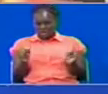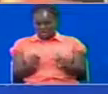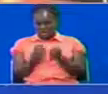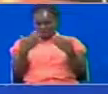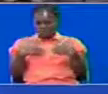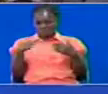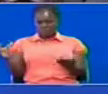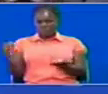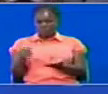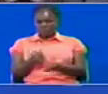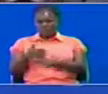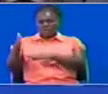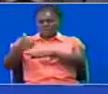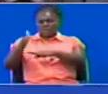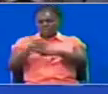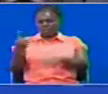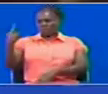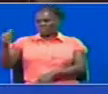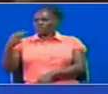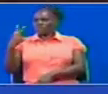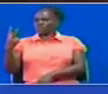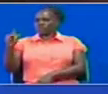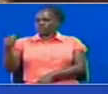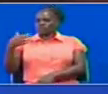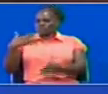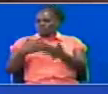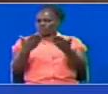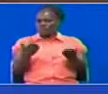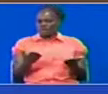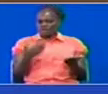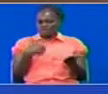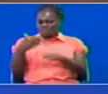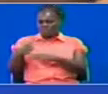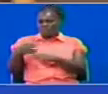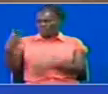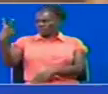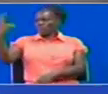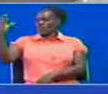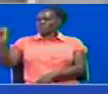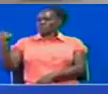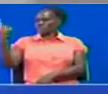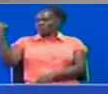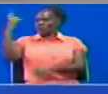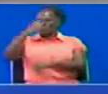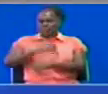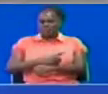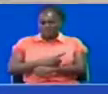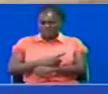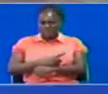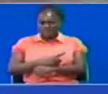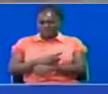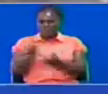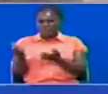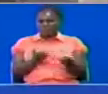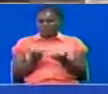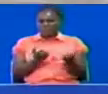wakaanza kuhaya. Nasikia mtu anakuwa for 1,000, 2,000. Mpaka sahi mi uhaya hadi 20k a day. Paul's approach to running a